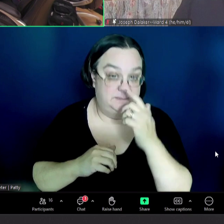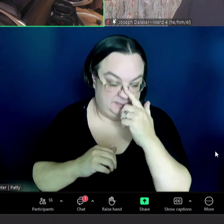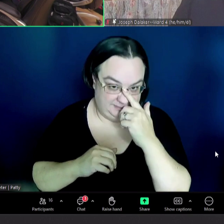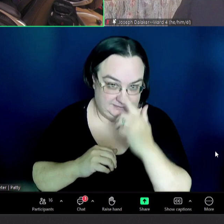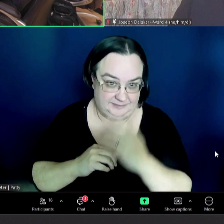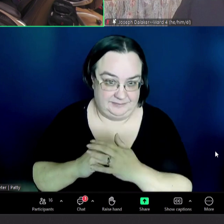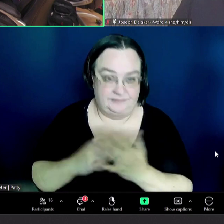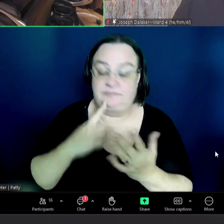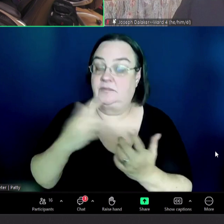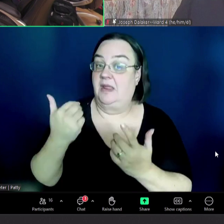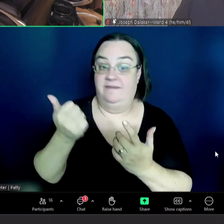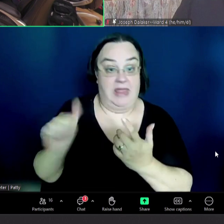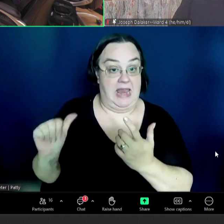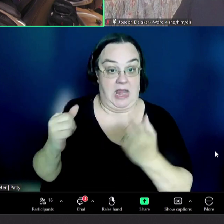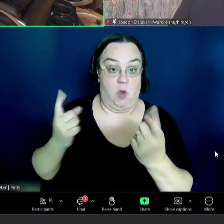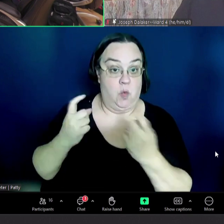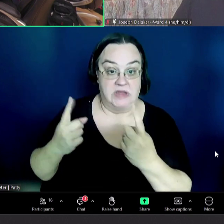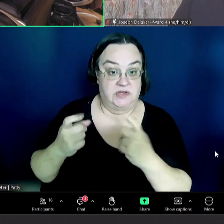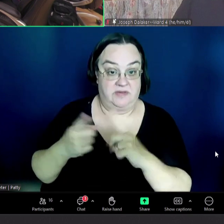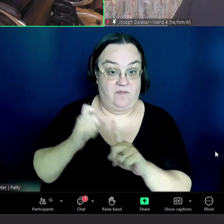any questions from our audience?